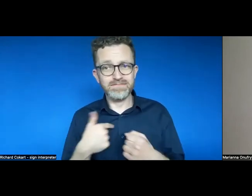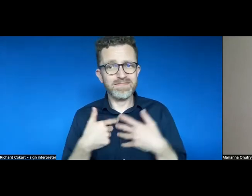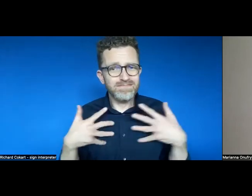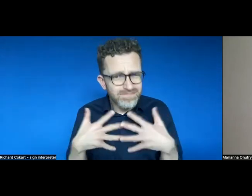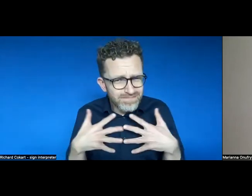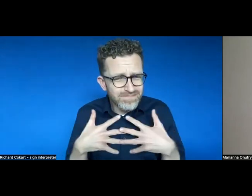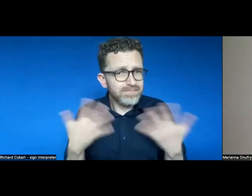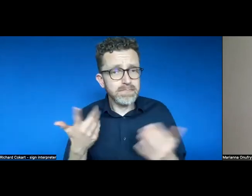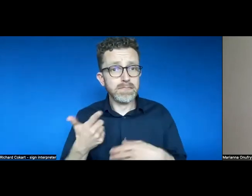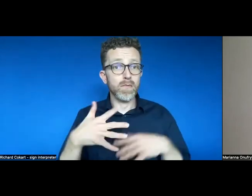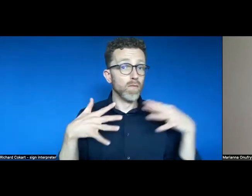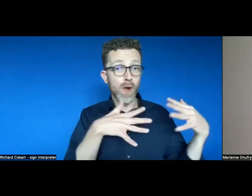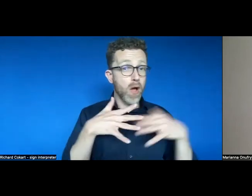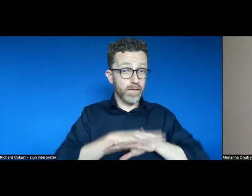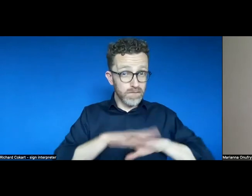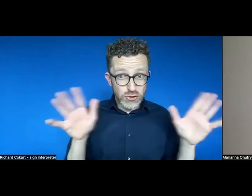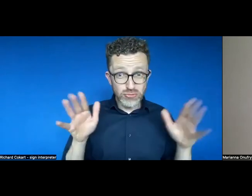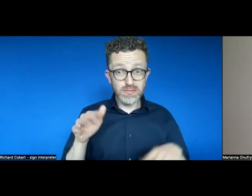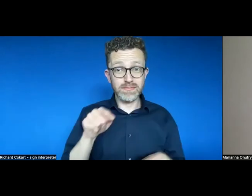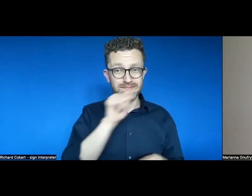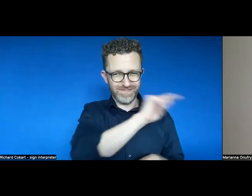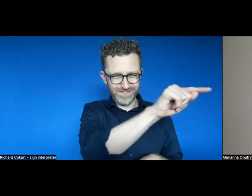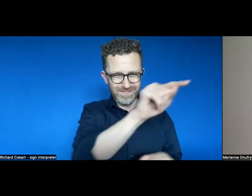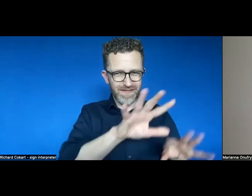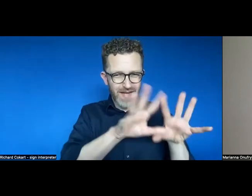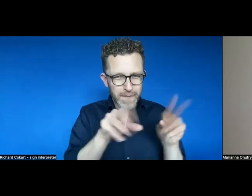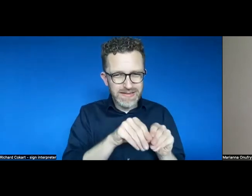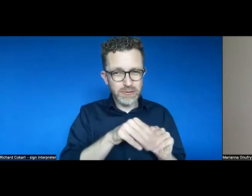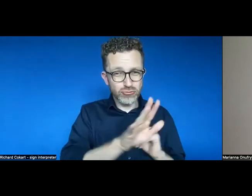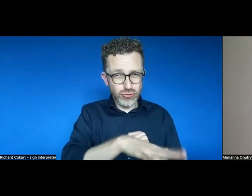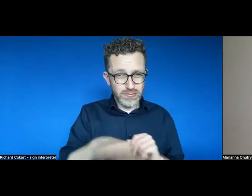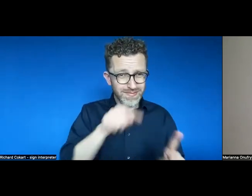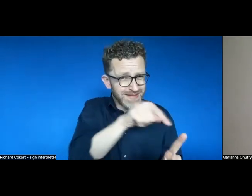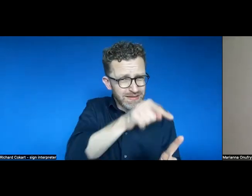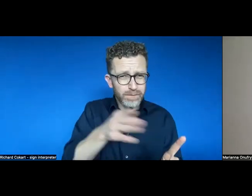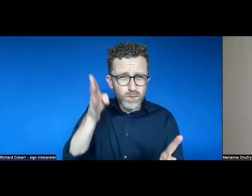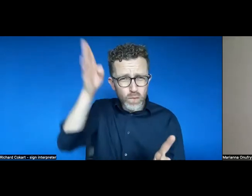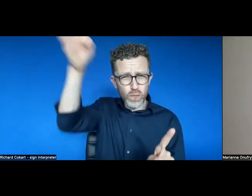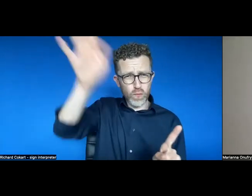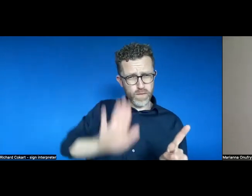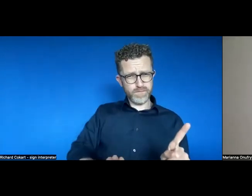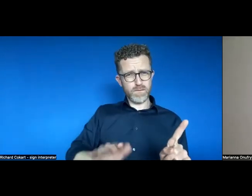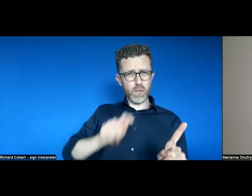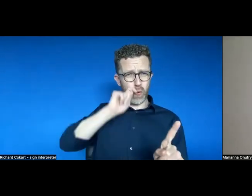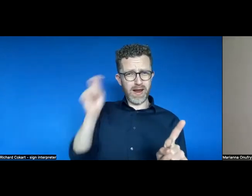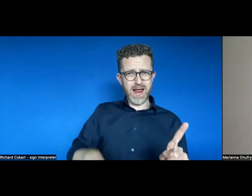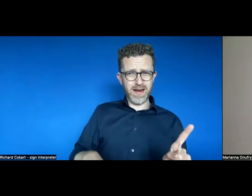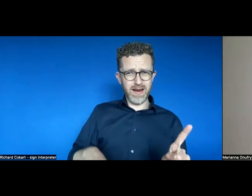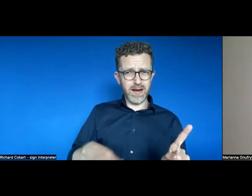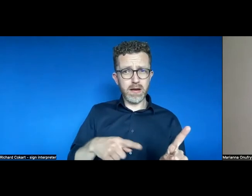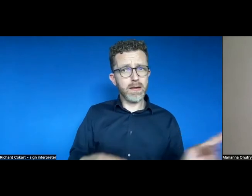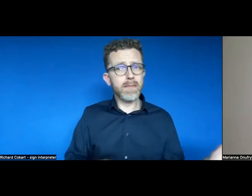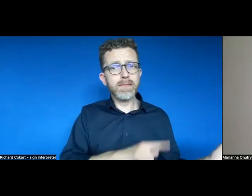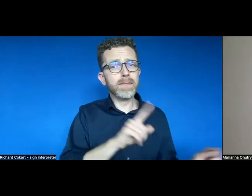the future of Ukraine, they won't be ready to come back to Ukraine if we won't